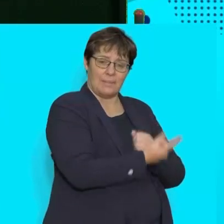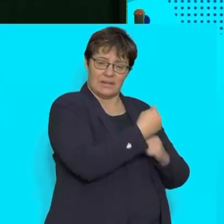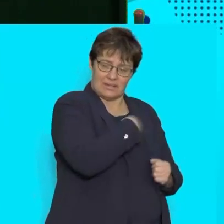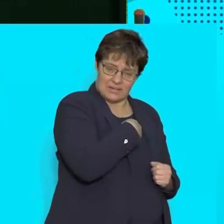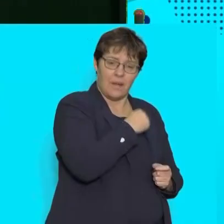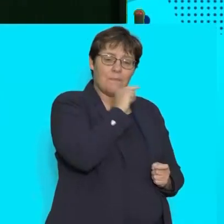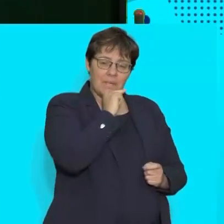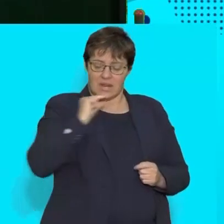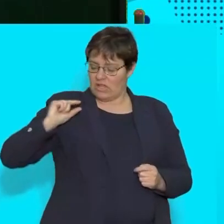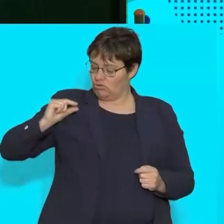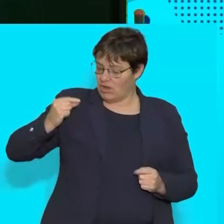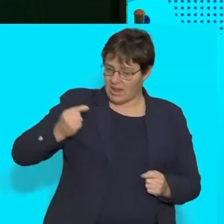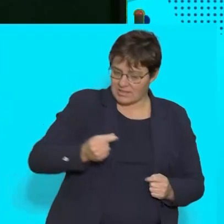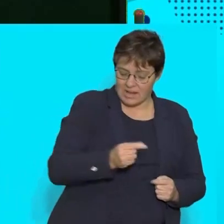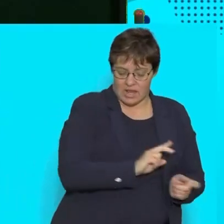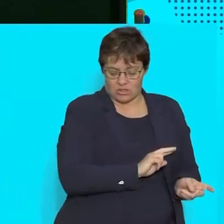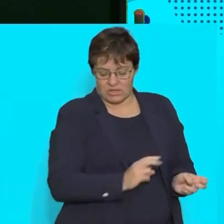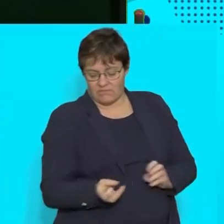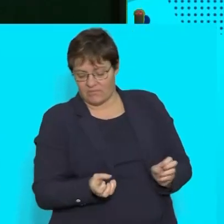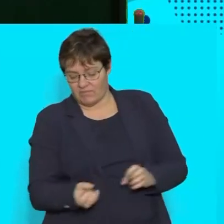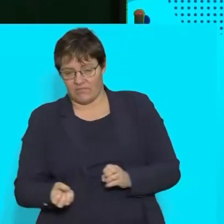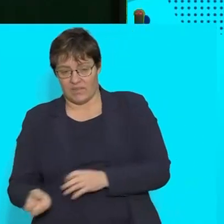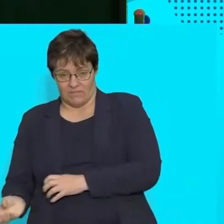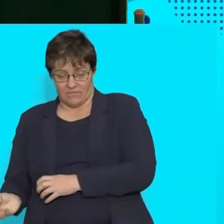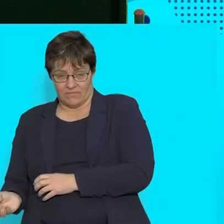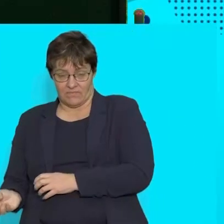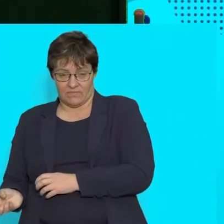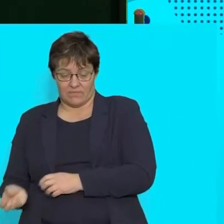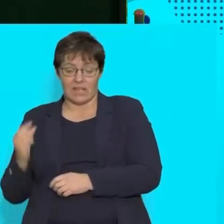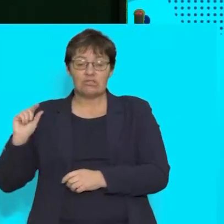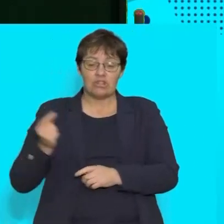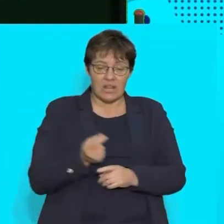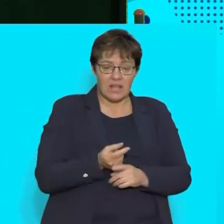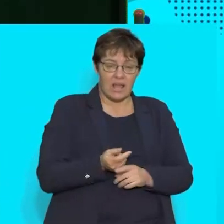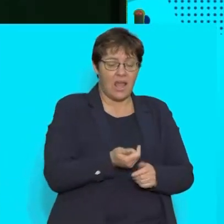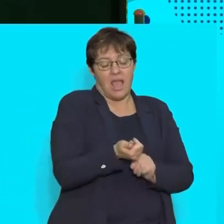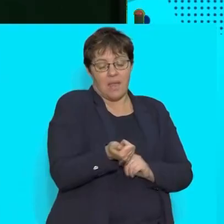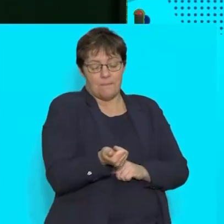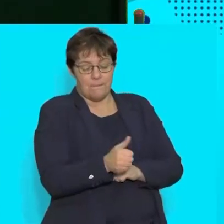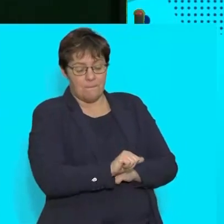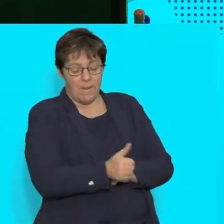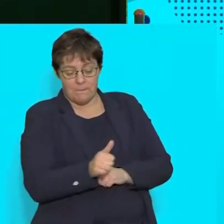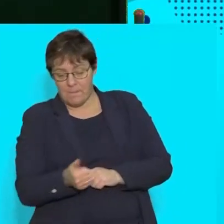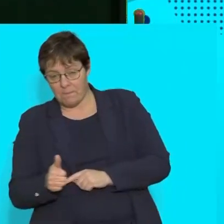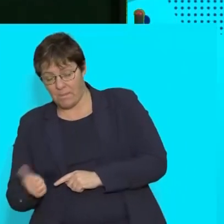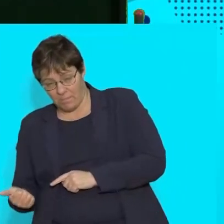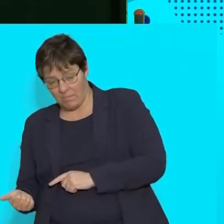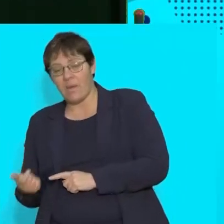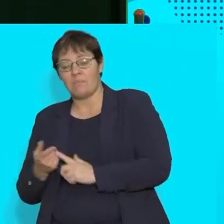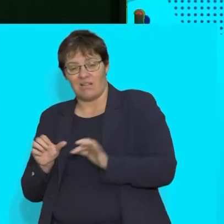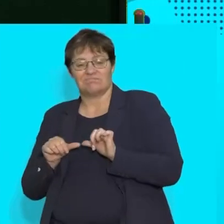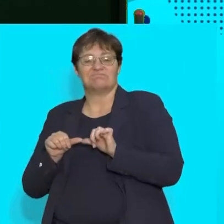to be genetically passed down. And so the genetic inheritance needs to be what drives the inheritance